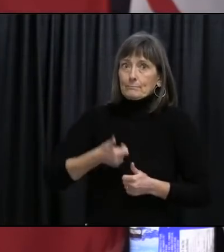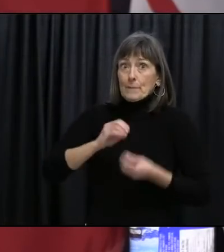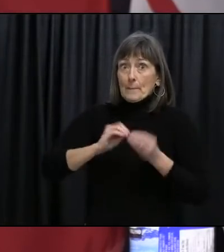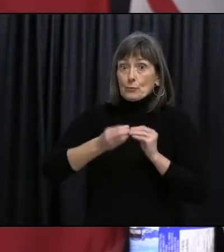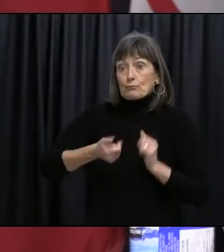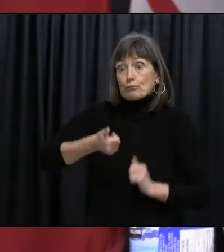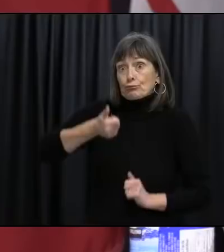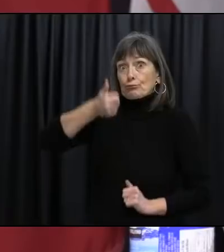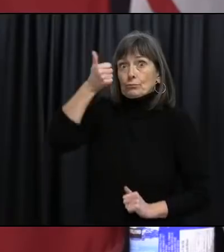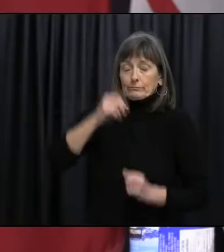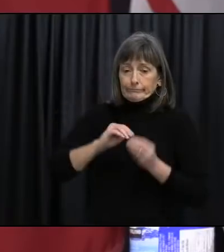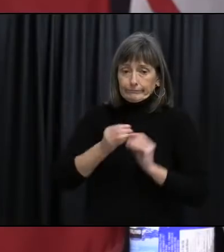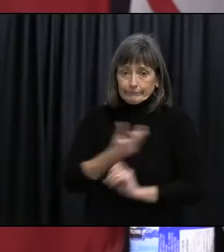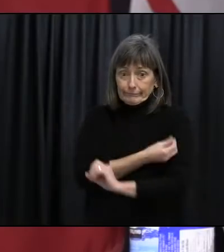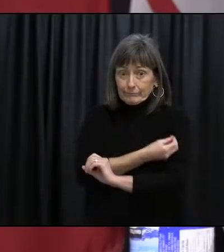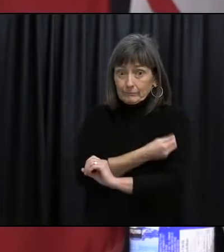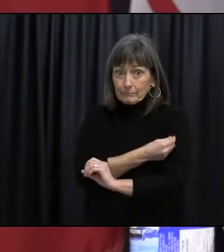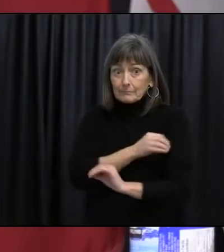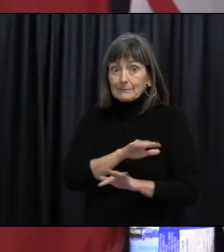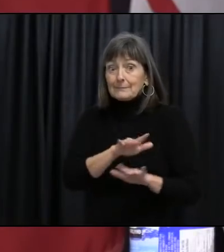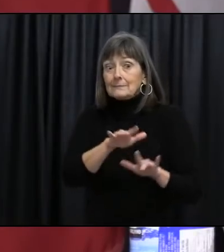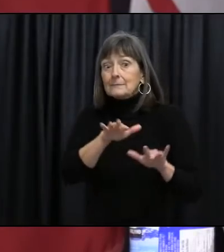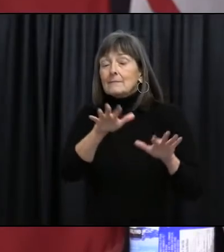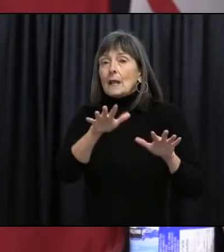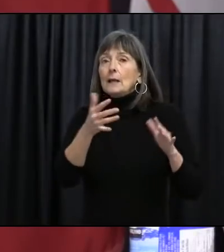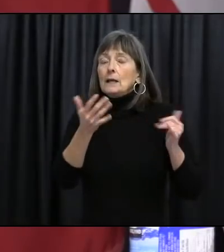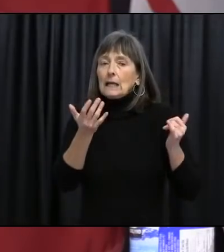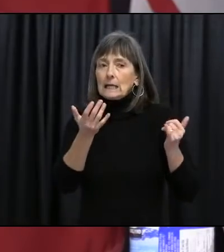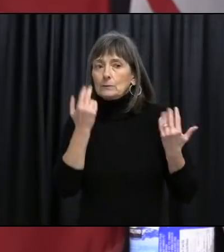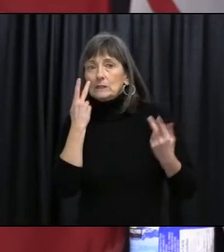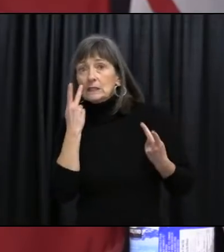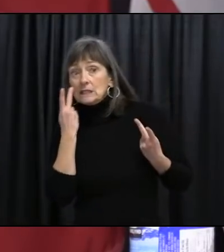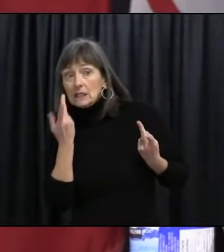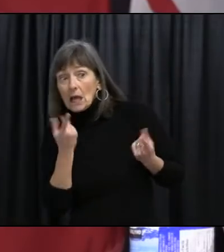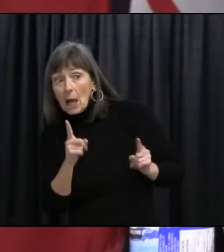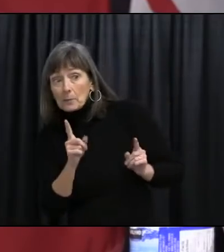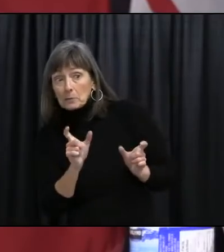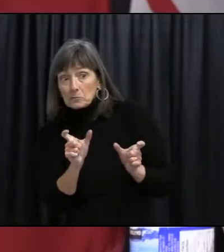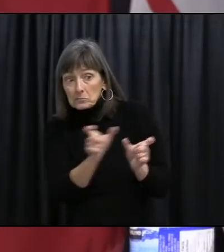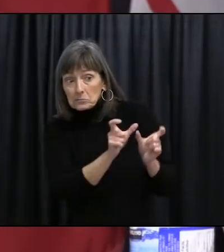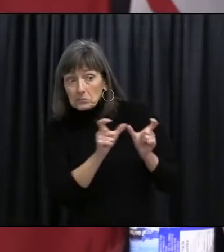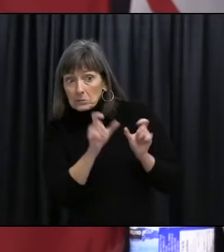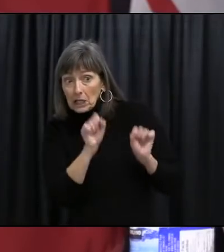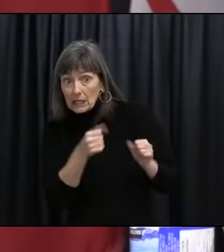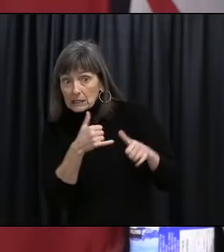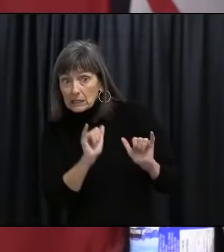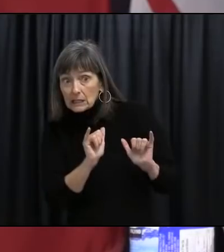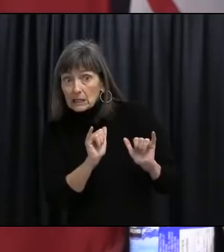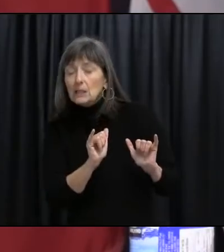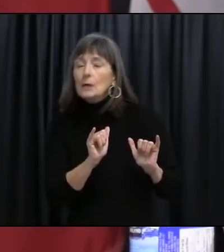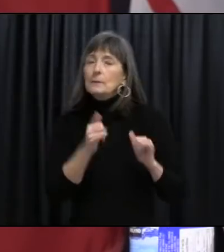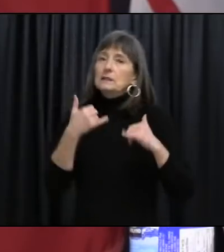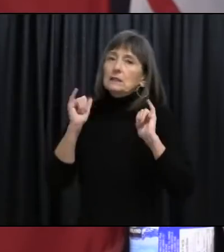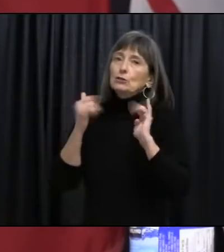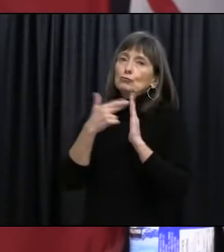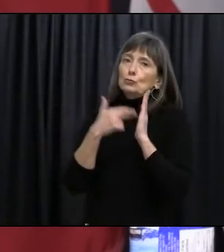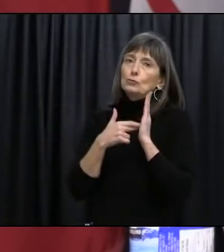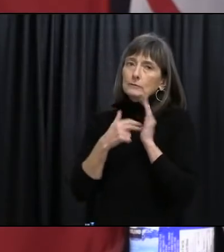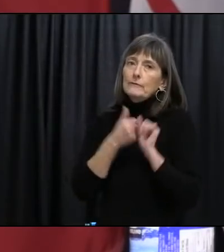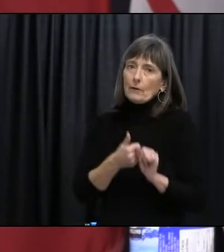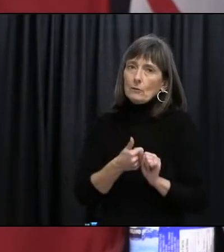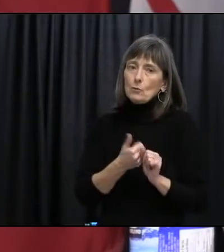measures such as the ones you've heard us all repeat regularly, and probably you're fed up with hearing them, but the fact of the